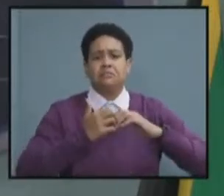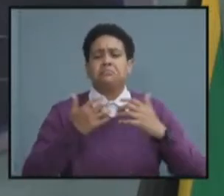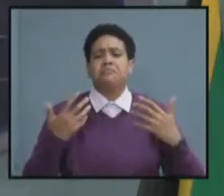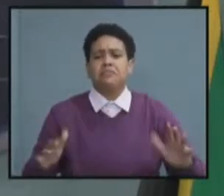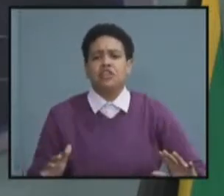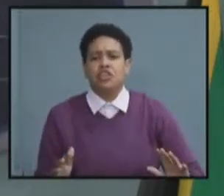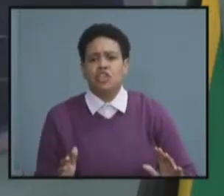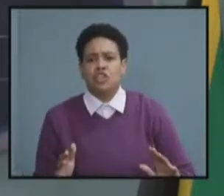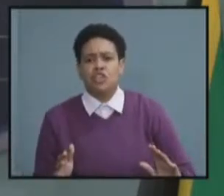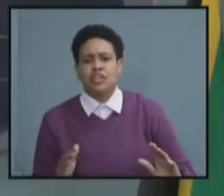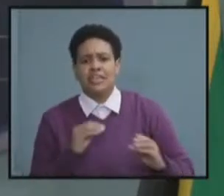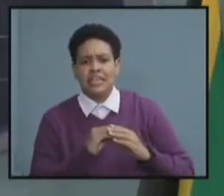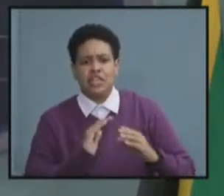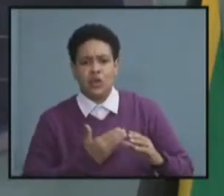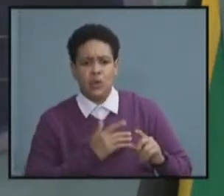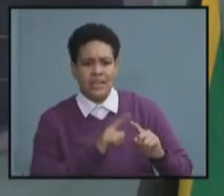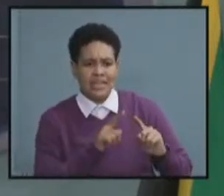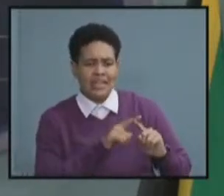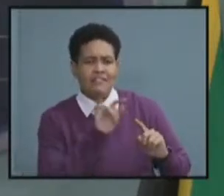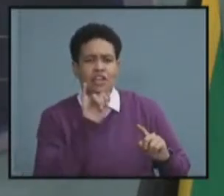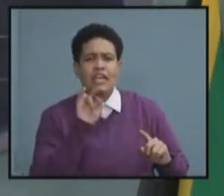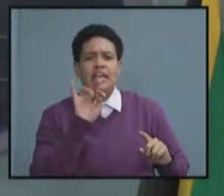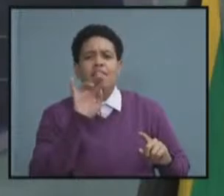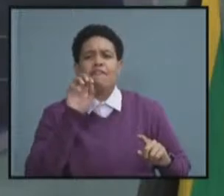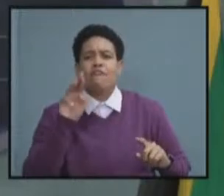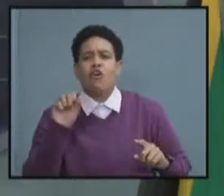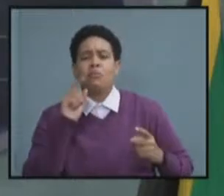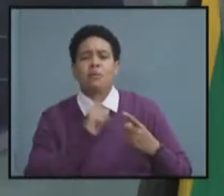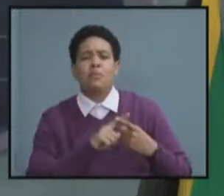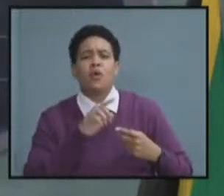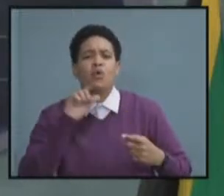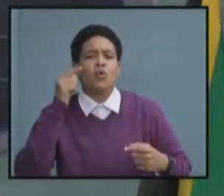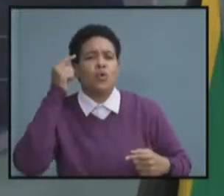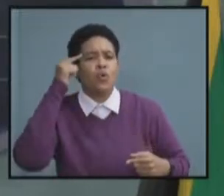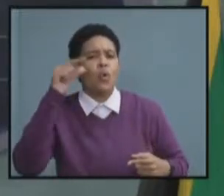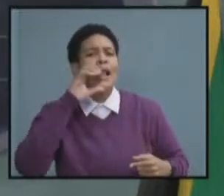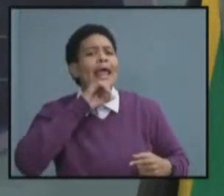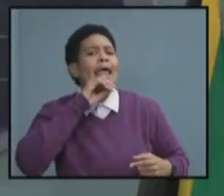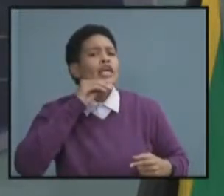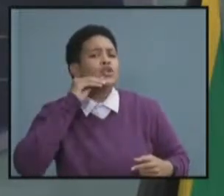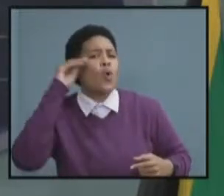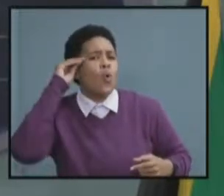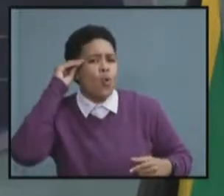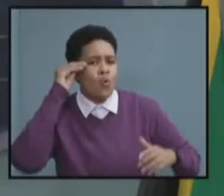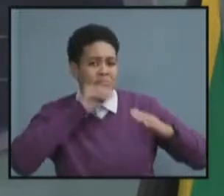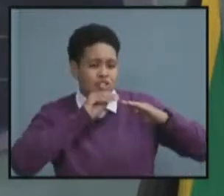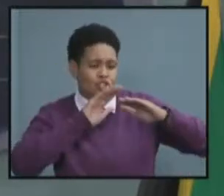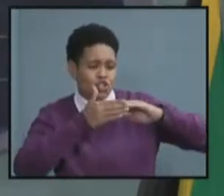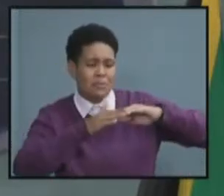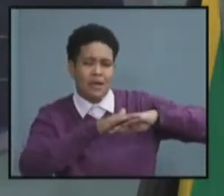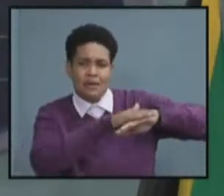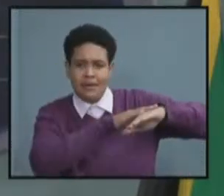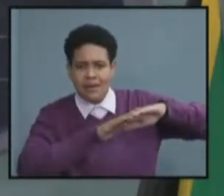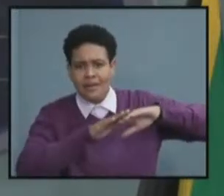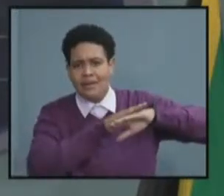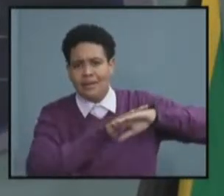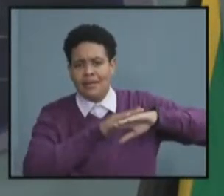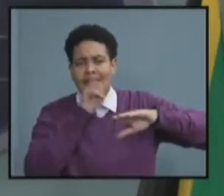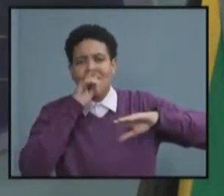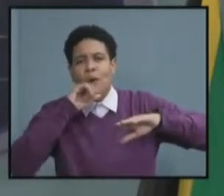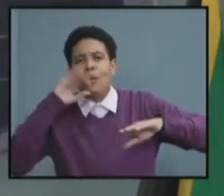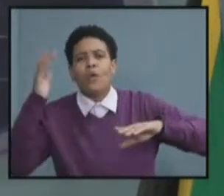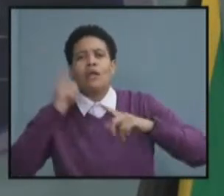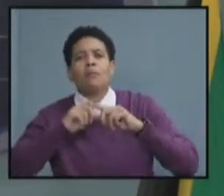place in our infirmaries and golden age homes across the country. Let me